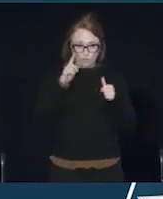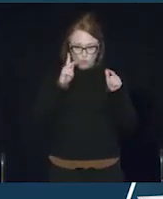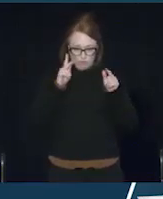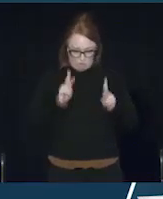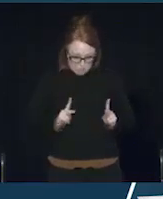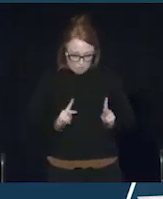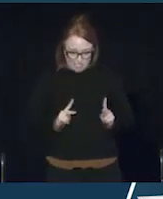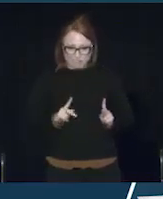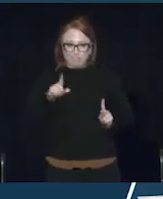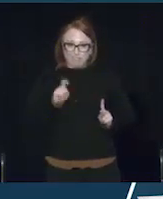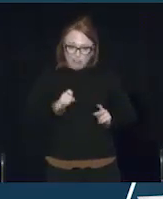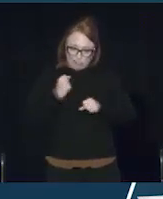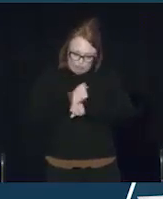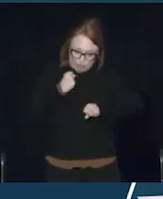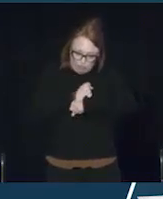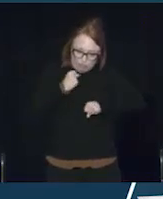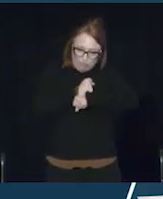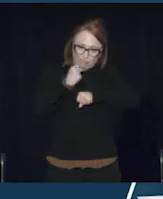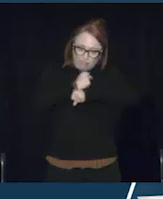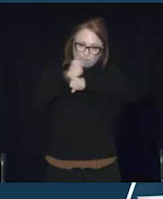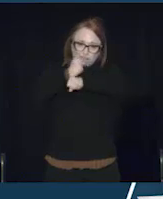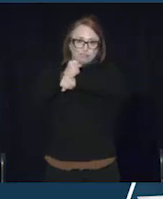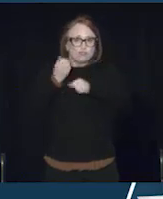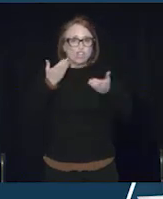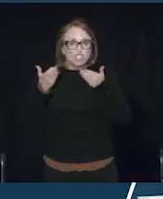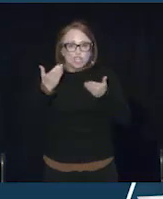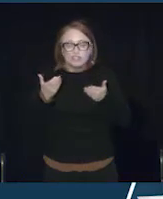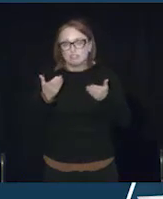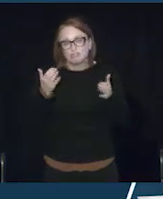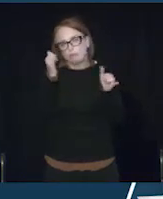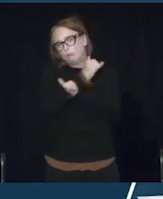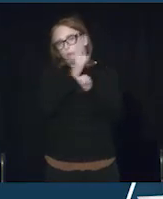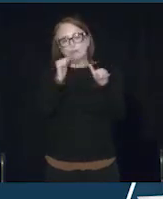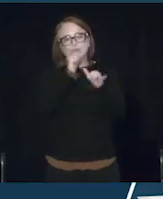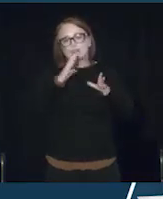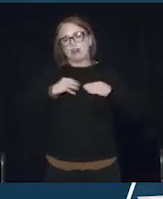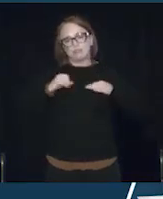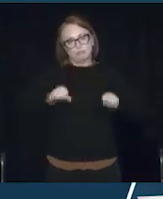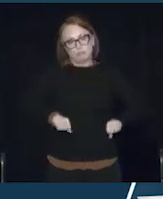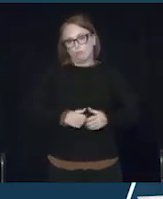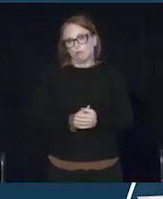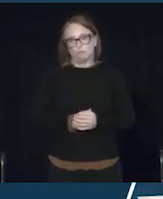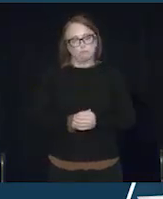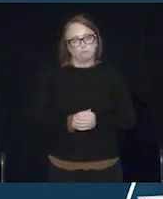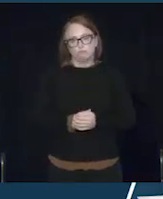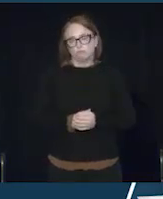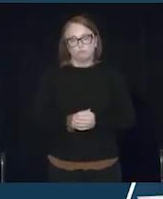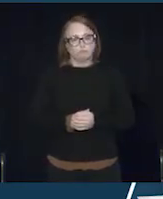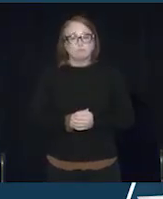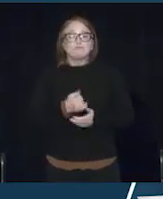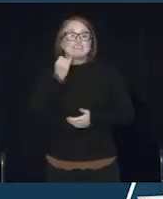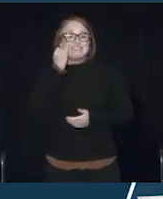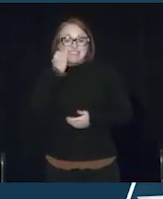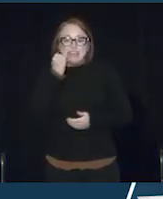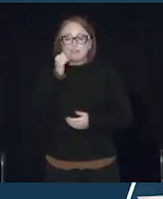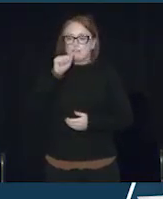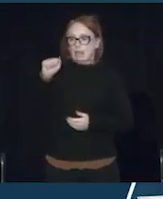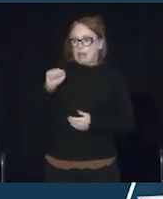that and to fight for his services is unacceptable. So if APD is